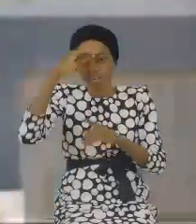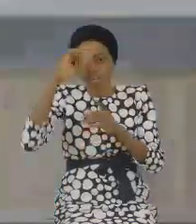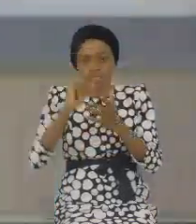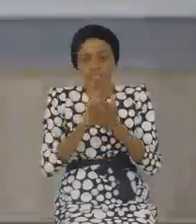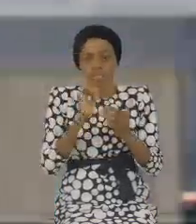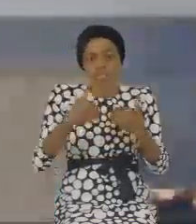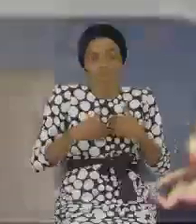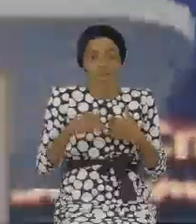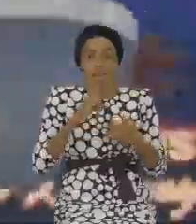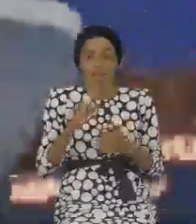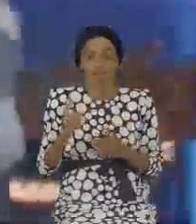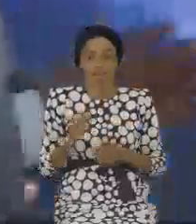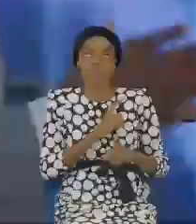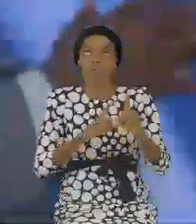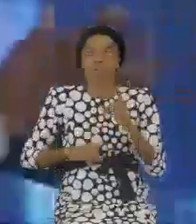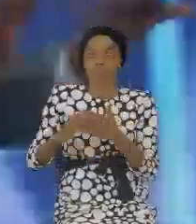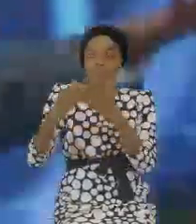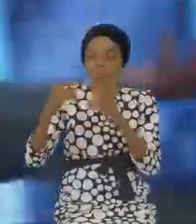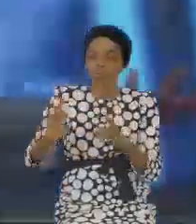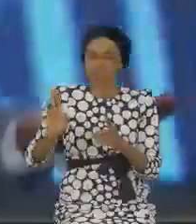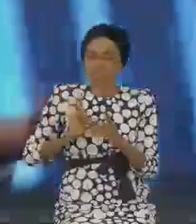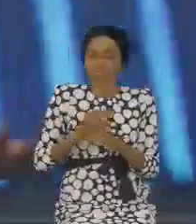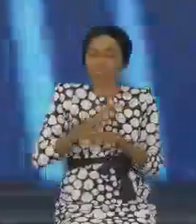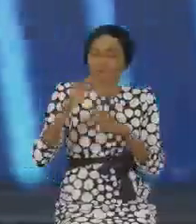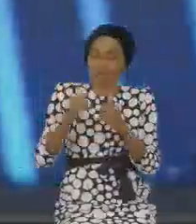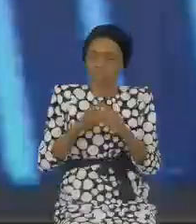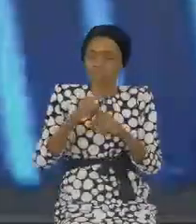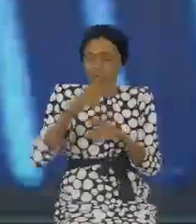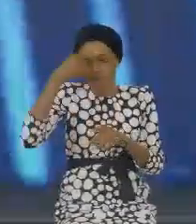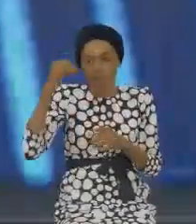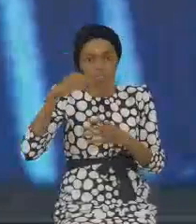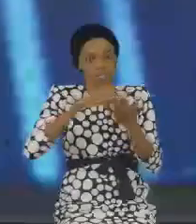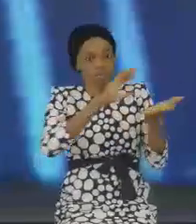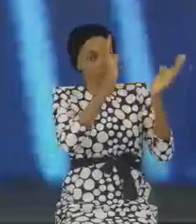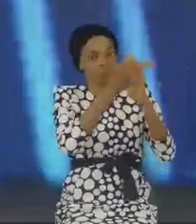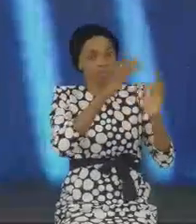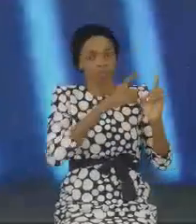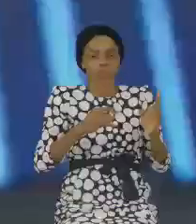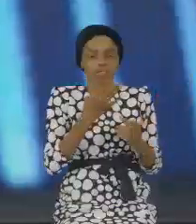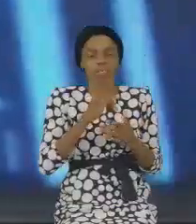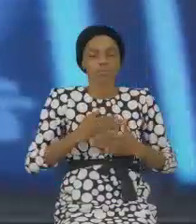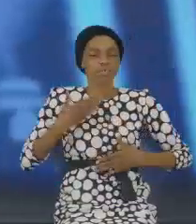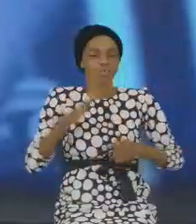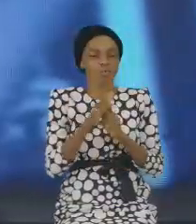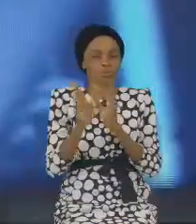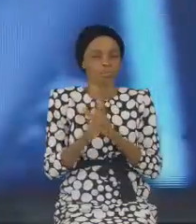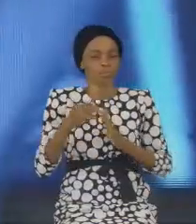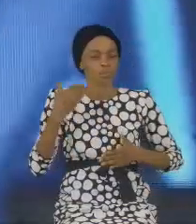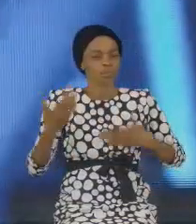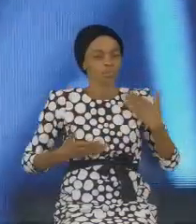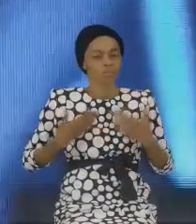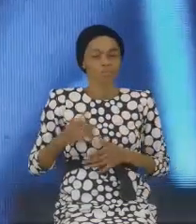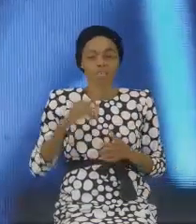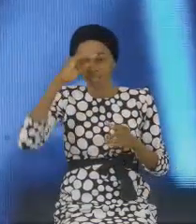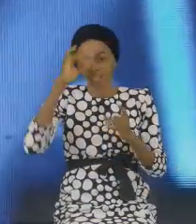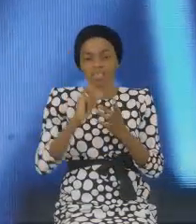the Lord before him all the time, because in the presence of the Lord there is fullness of joy. He that overcometh